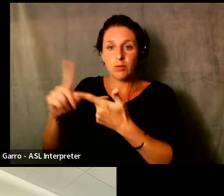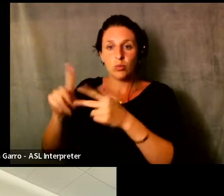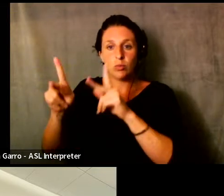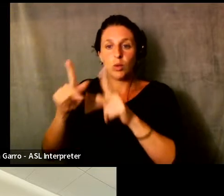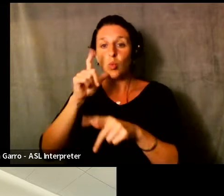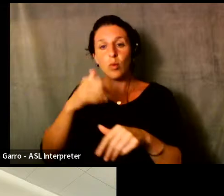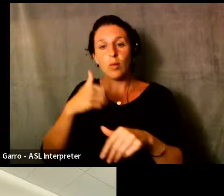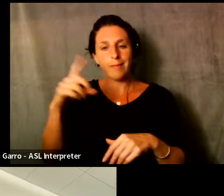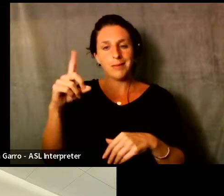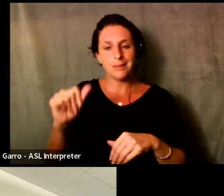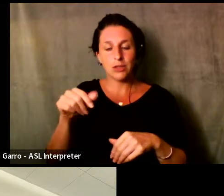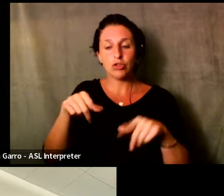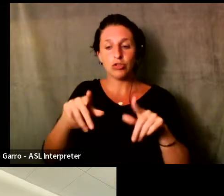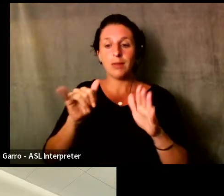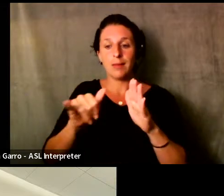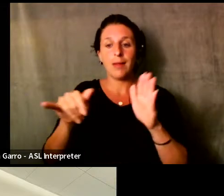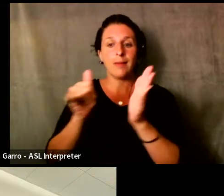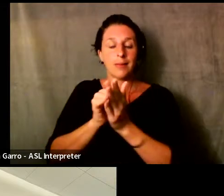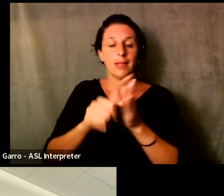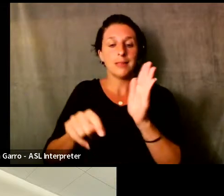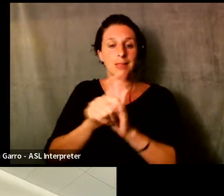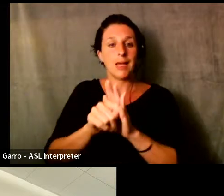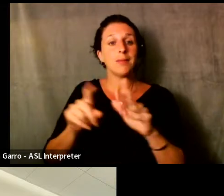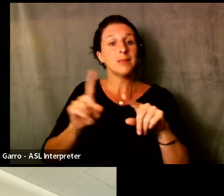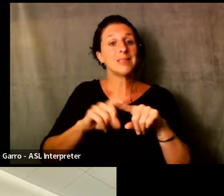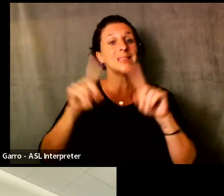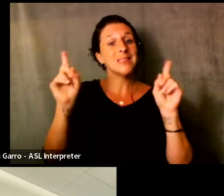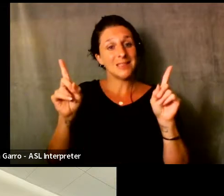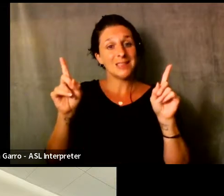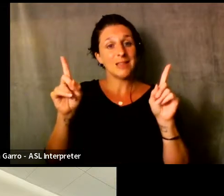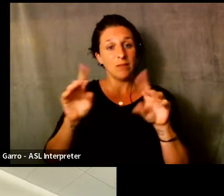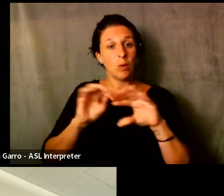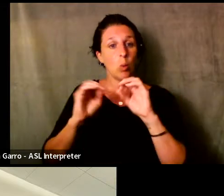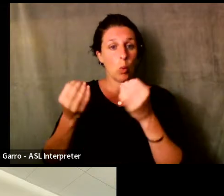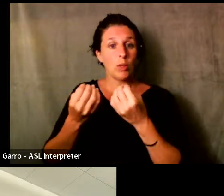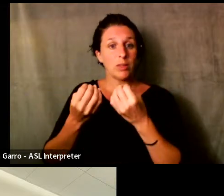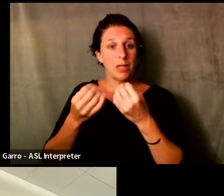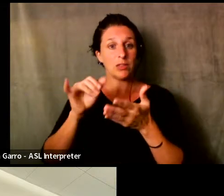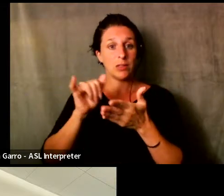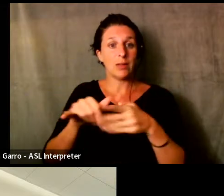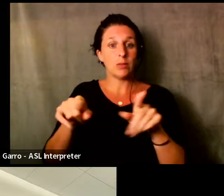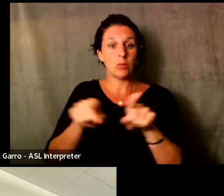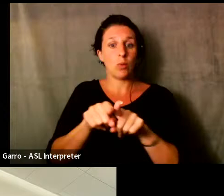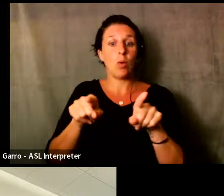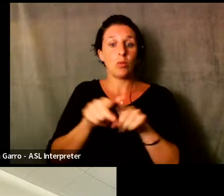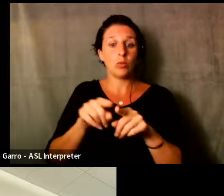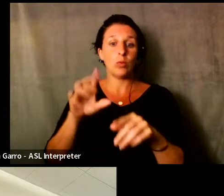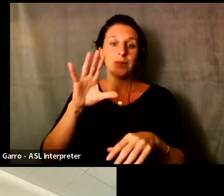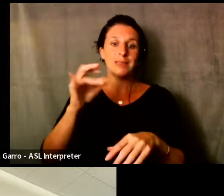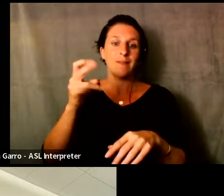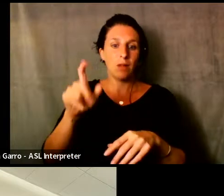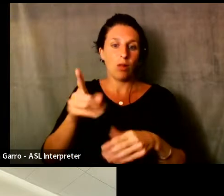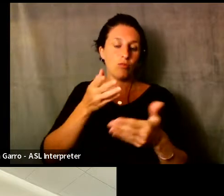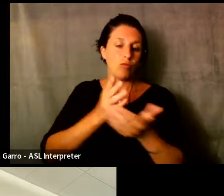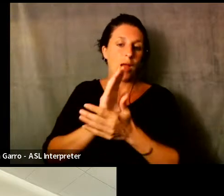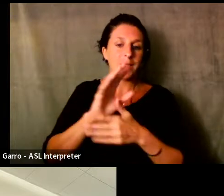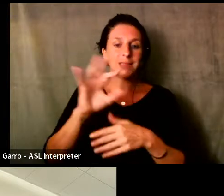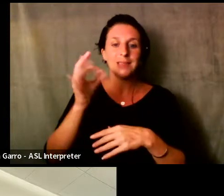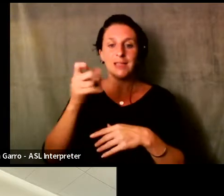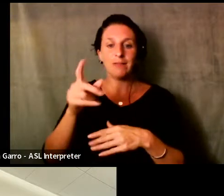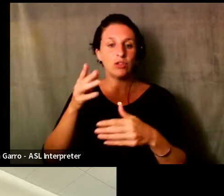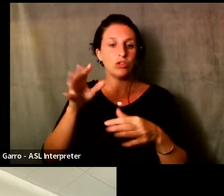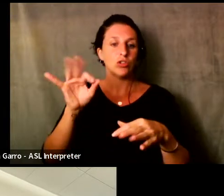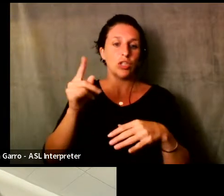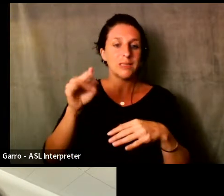at that time, different organizations that were also civil rights and civil justice organizations like the